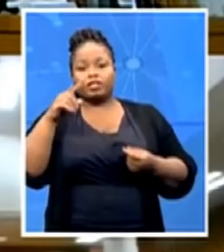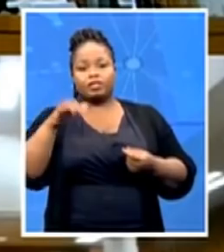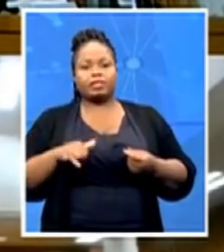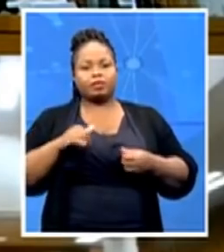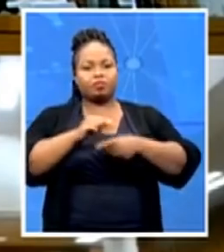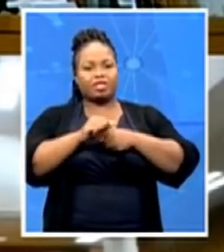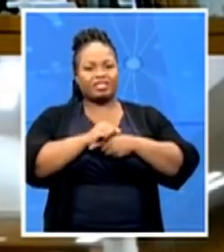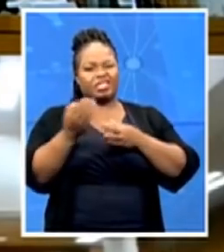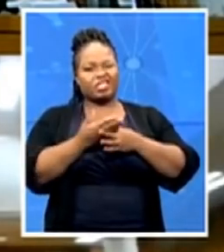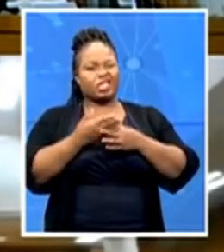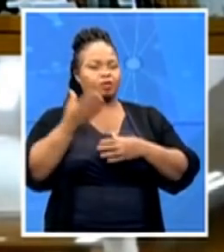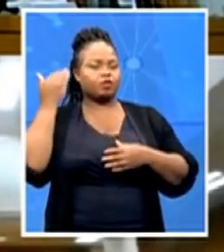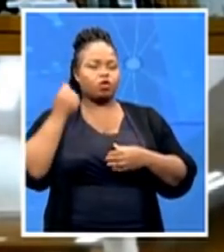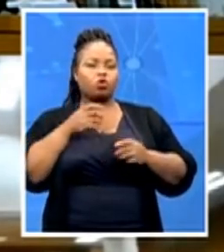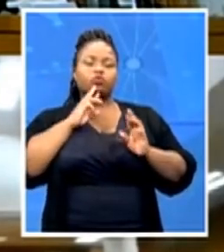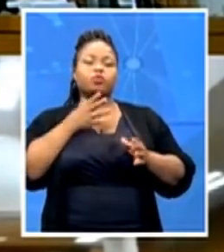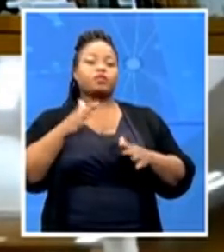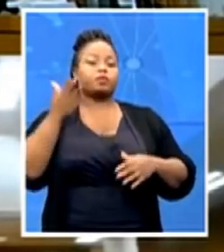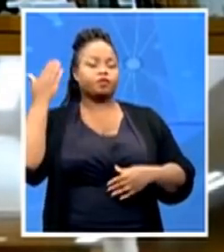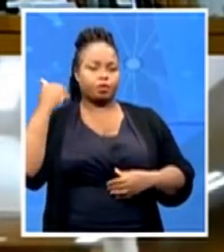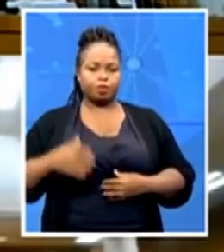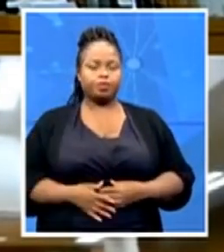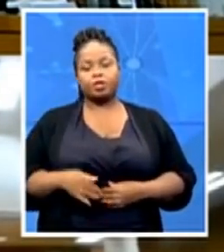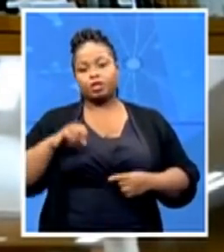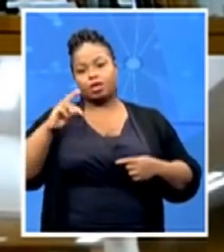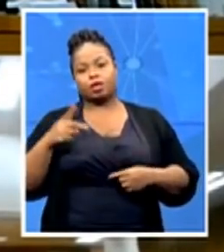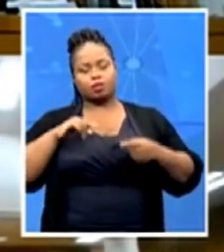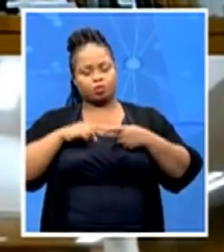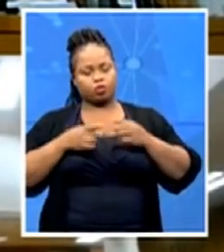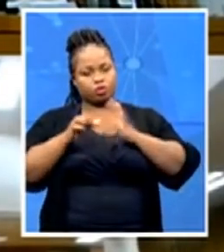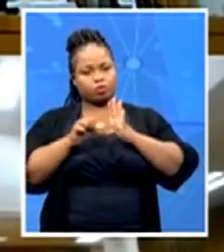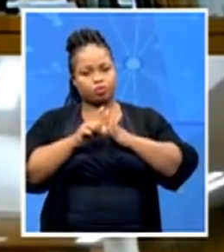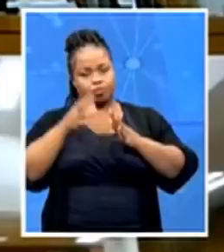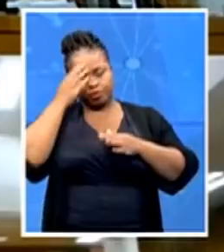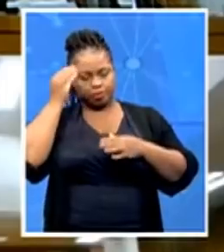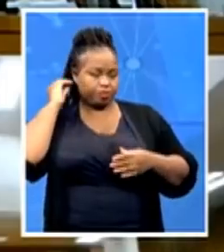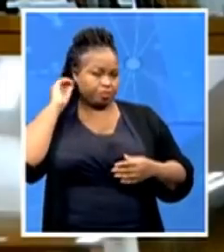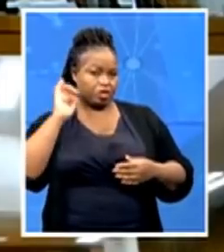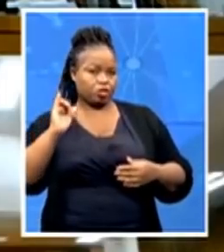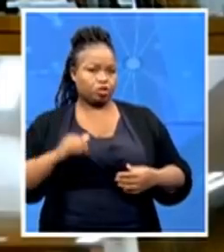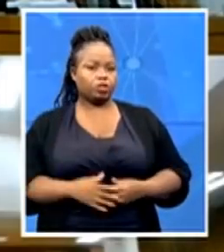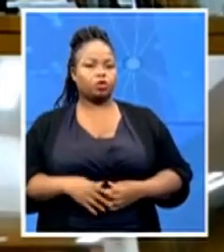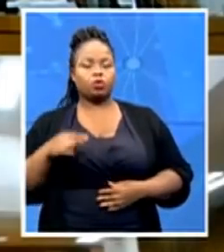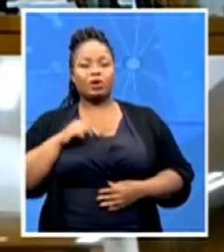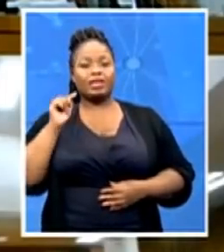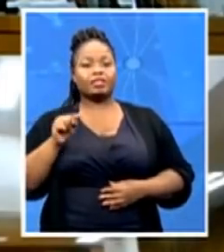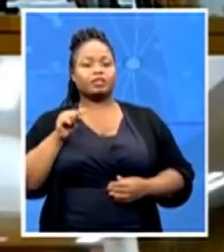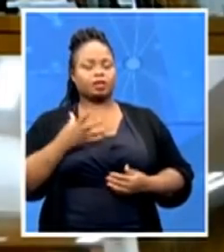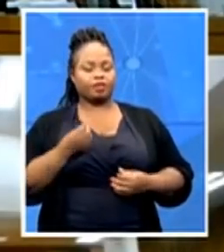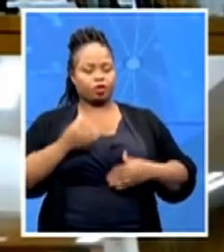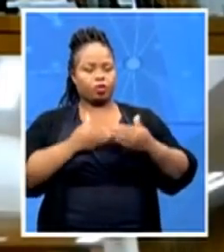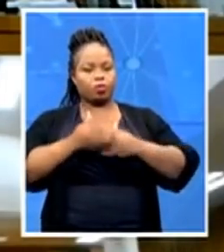important point to bear in mind. And we are dealing here with a process which is aimed at an